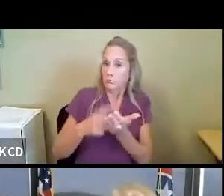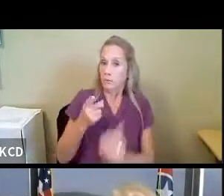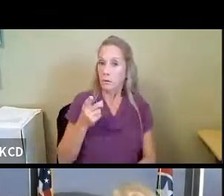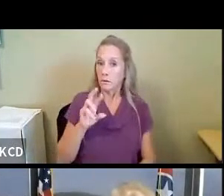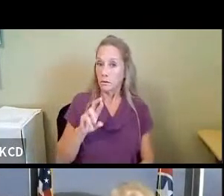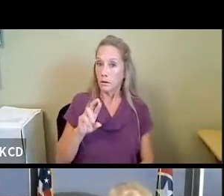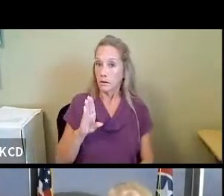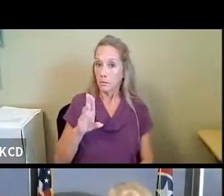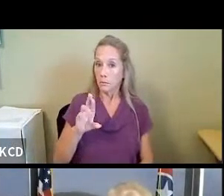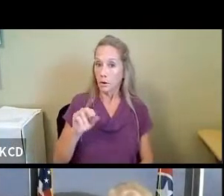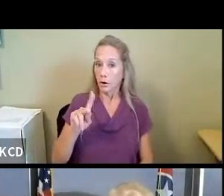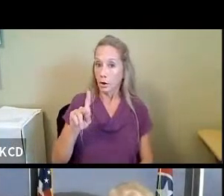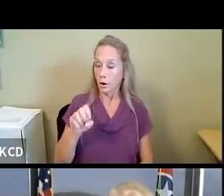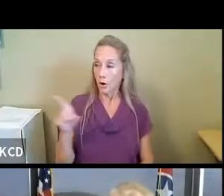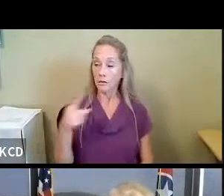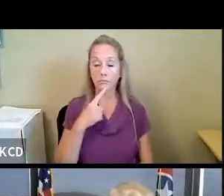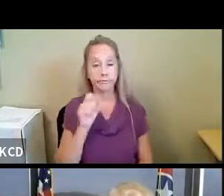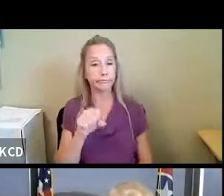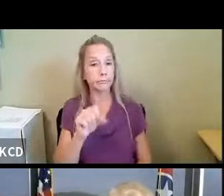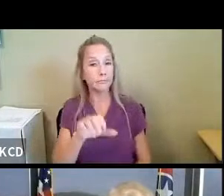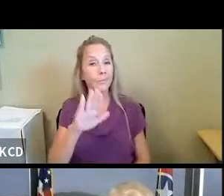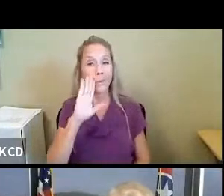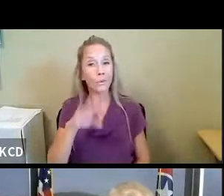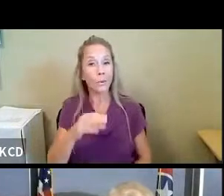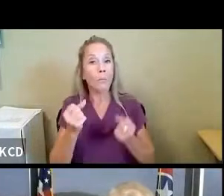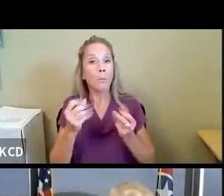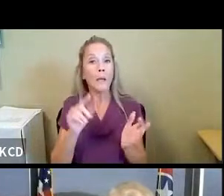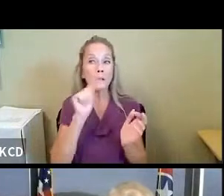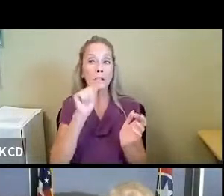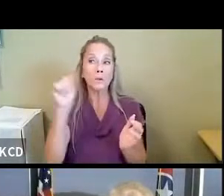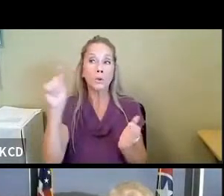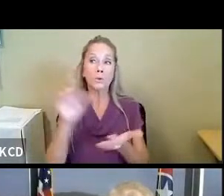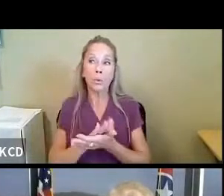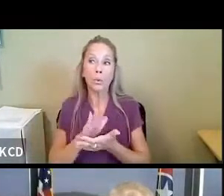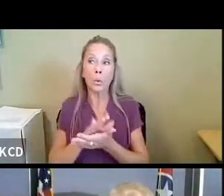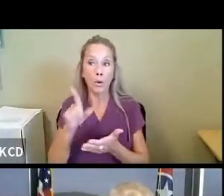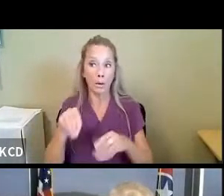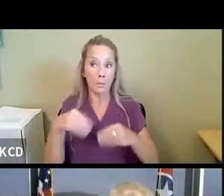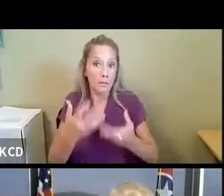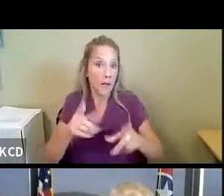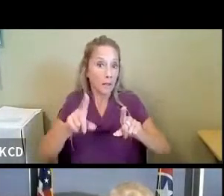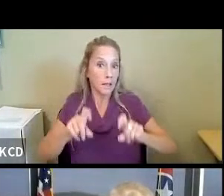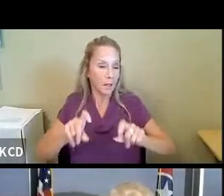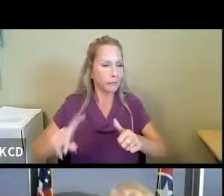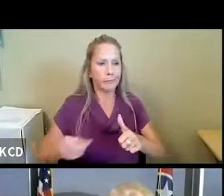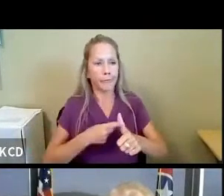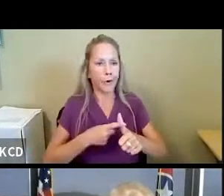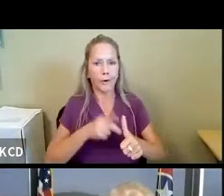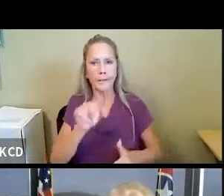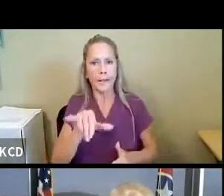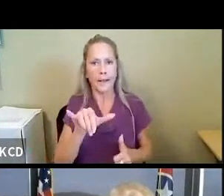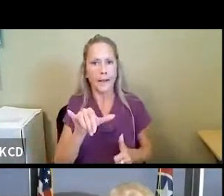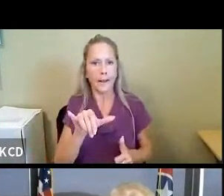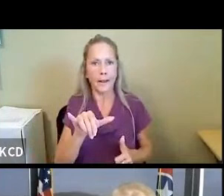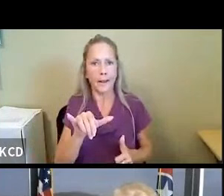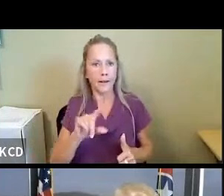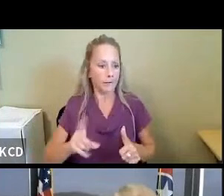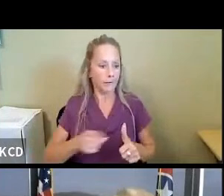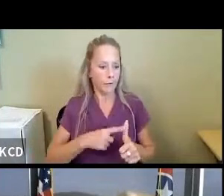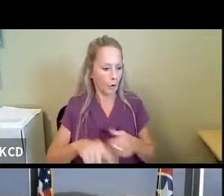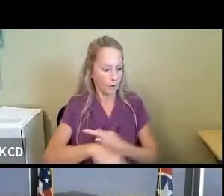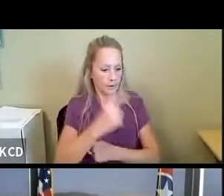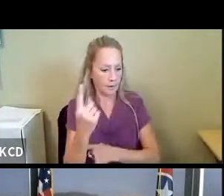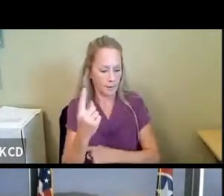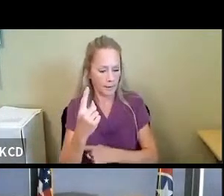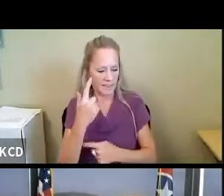very affirming about that. She said many of these schools who tested everyone on day one, I mean, in a lot of ways, what happened to them since is the same